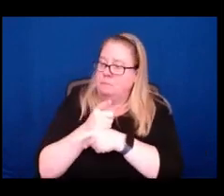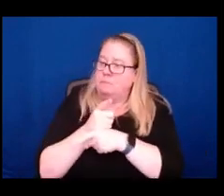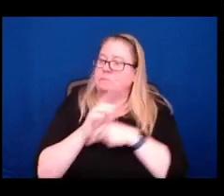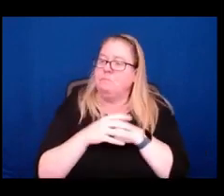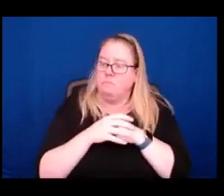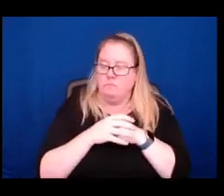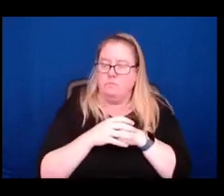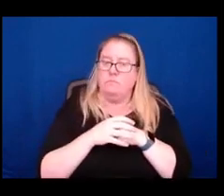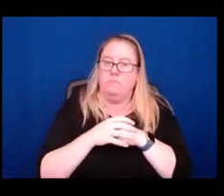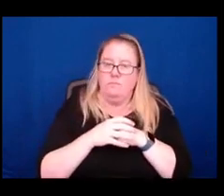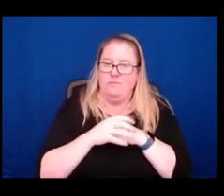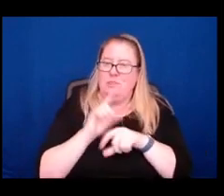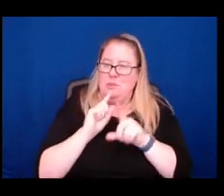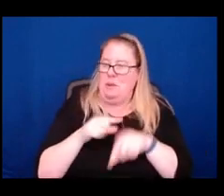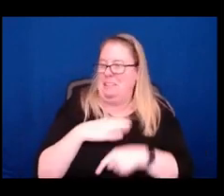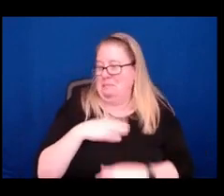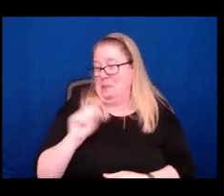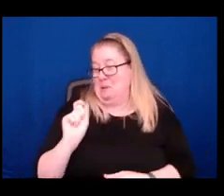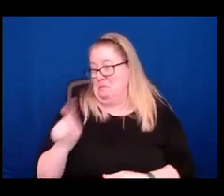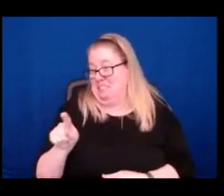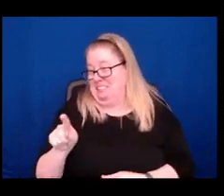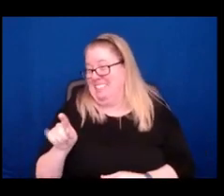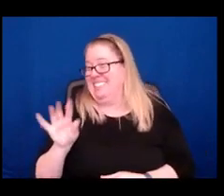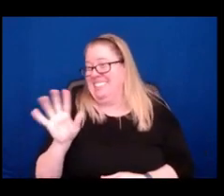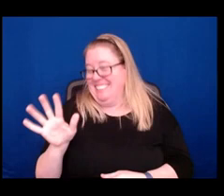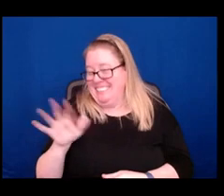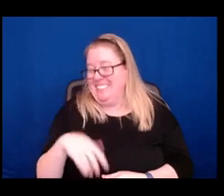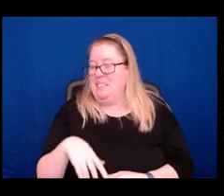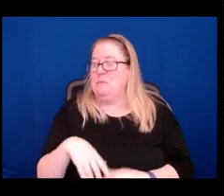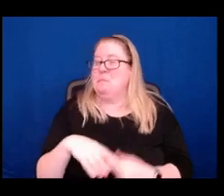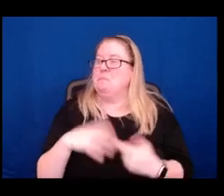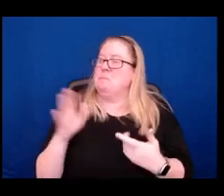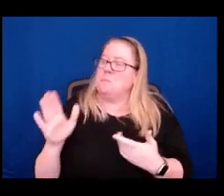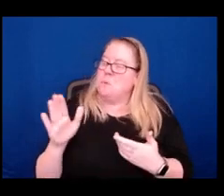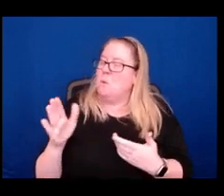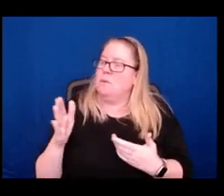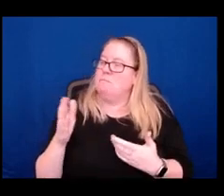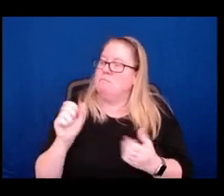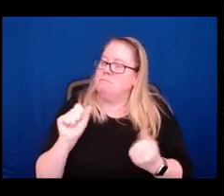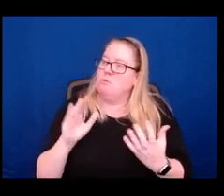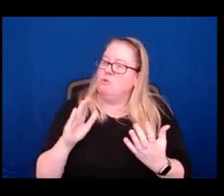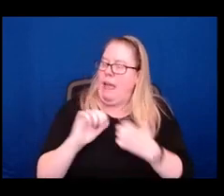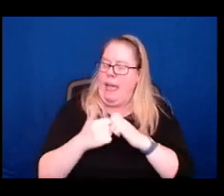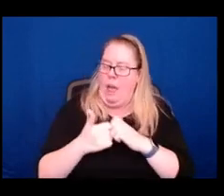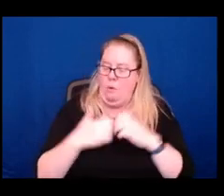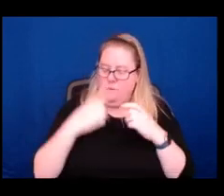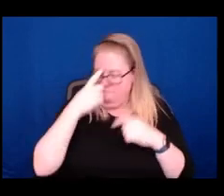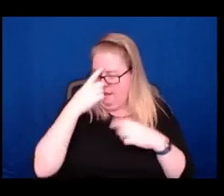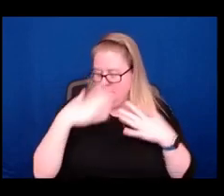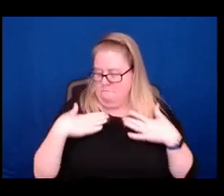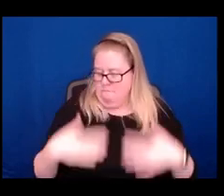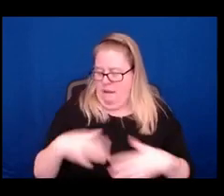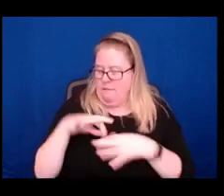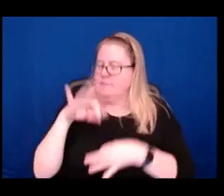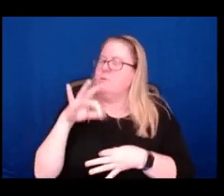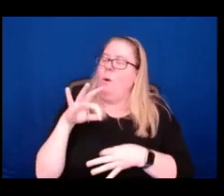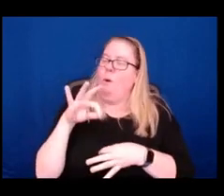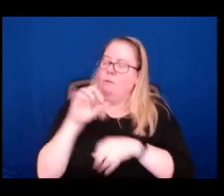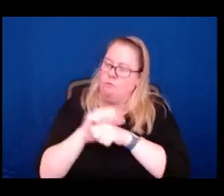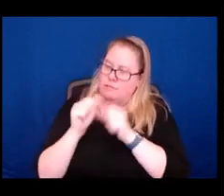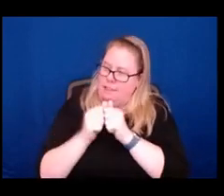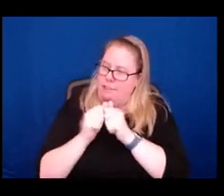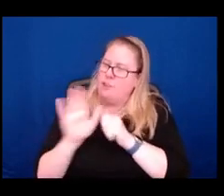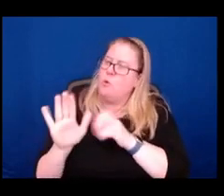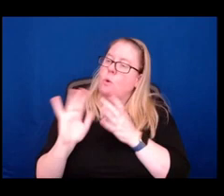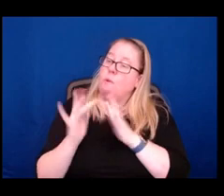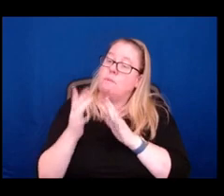you had actually answered a question I was about to ask you about your take on how the mind, body, and soul work together. I know on your website I